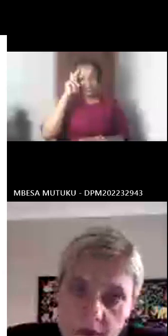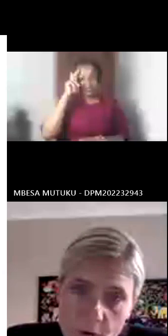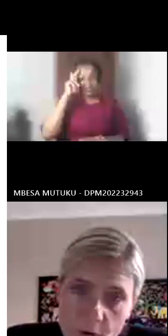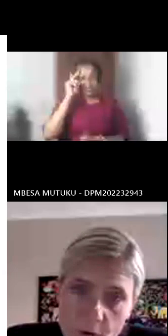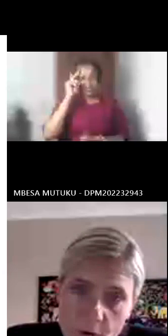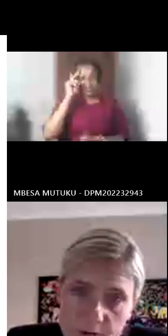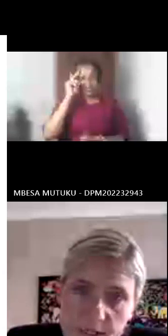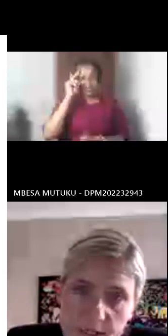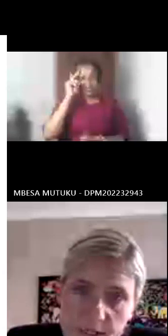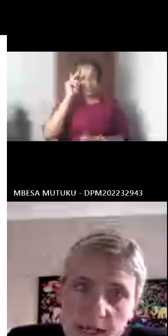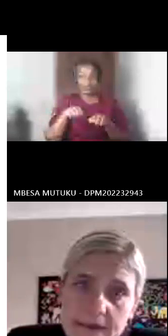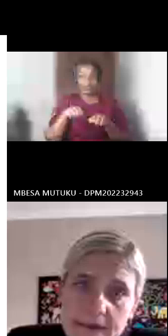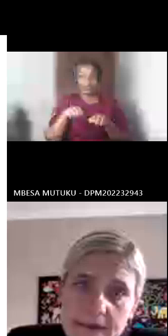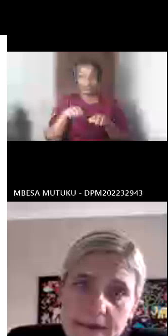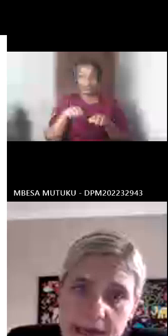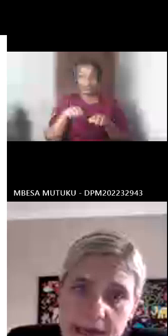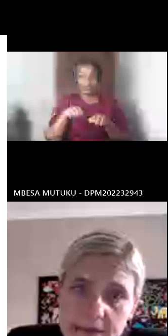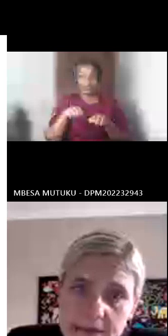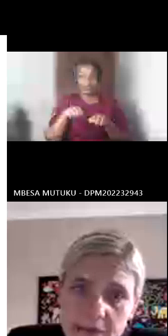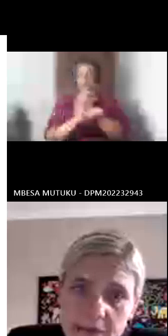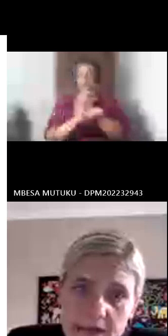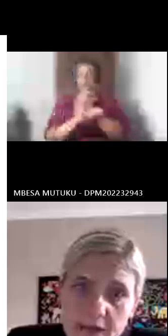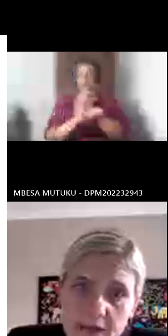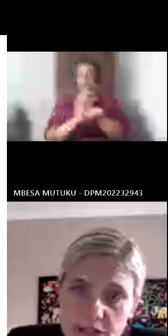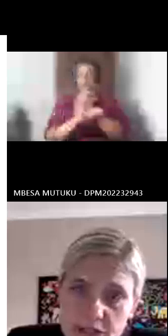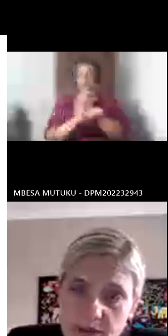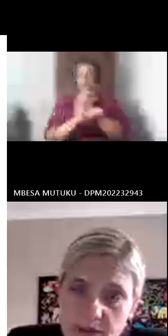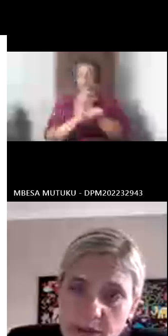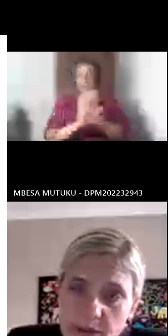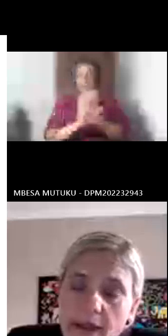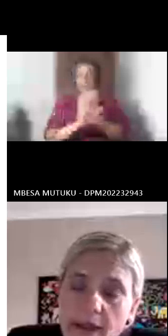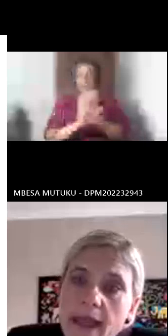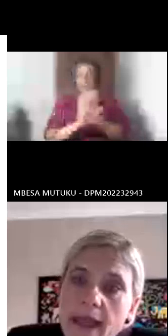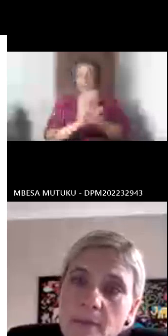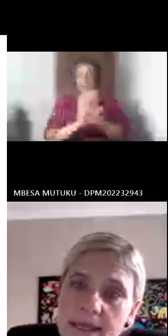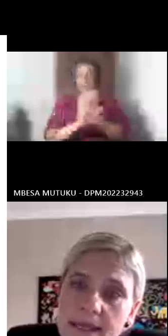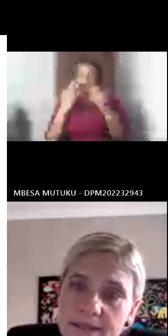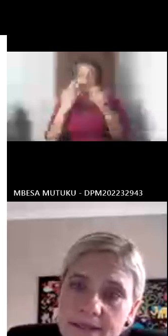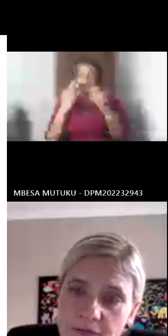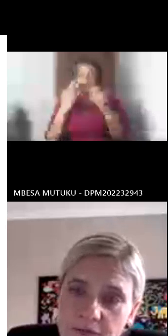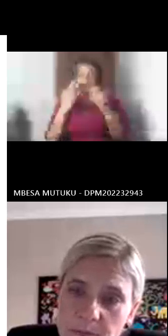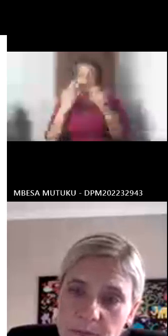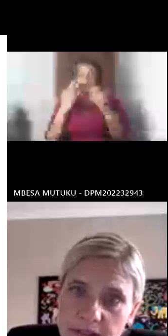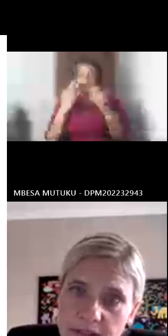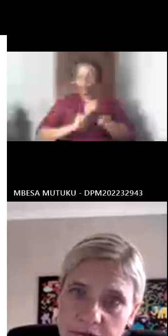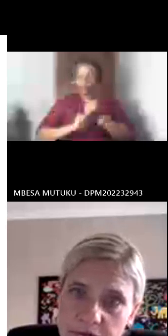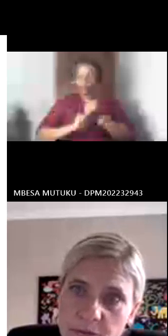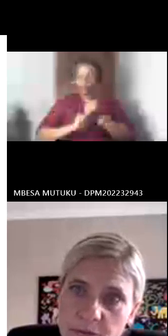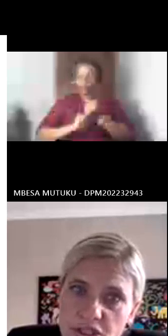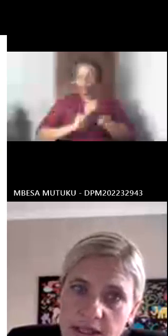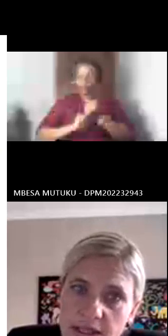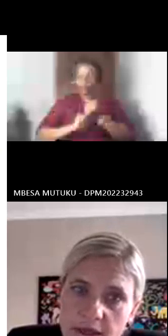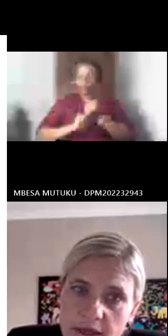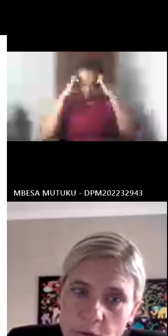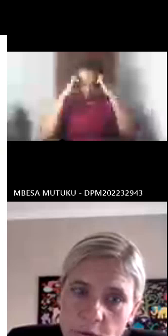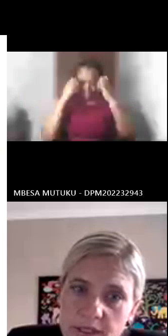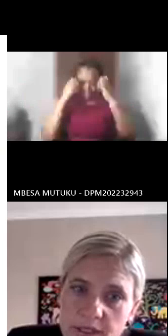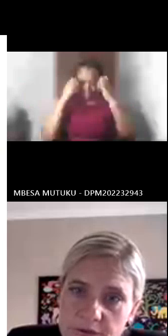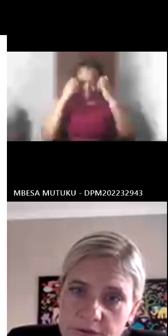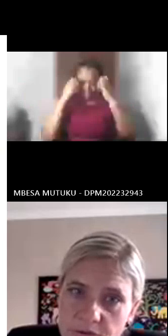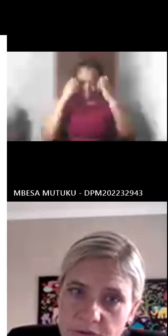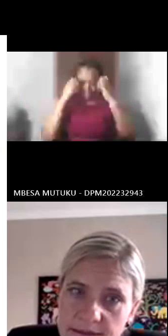return to their home countries at the end of their scholarship and make a development contribution in